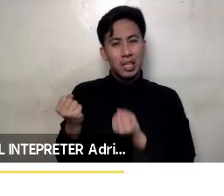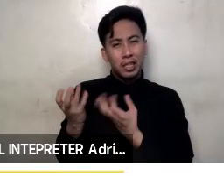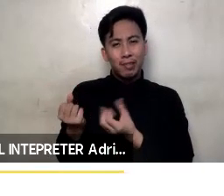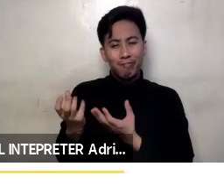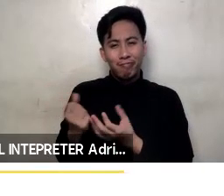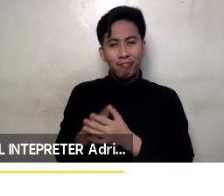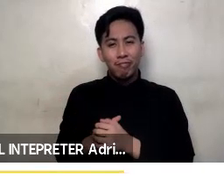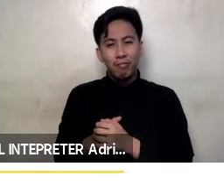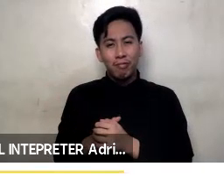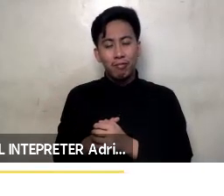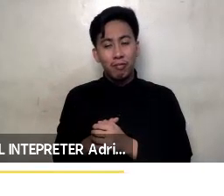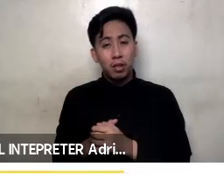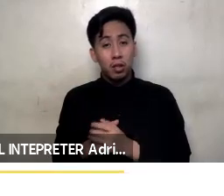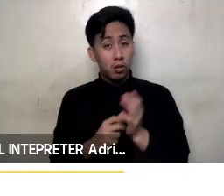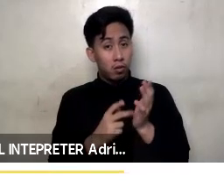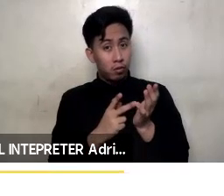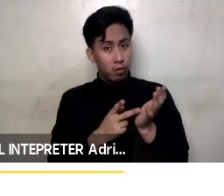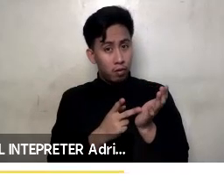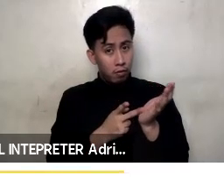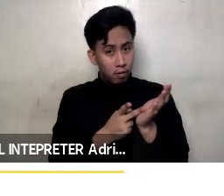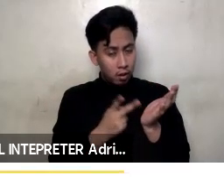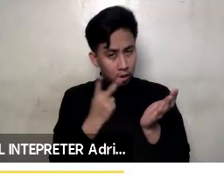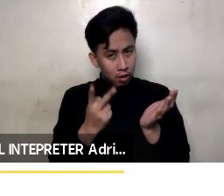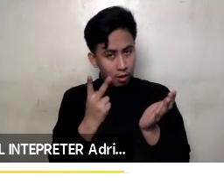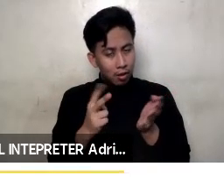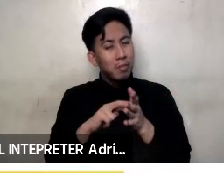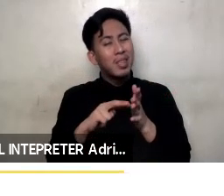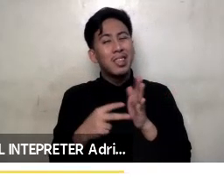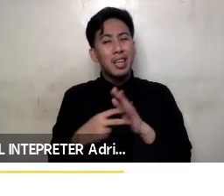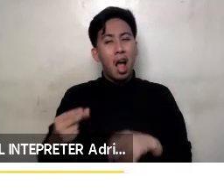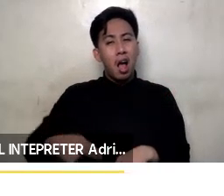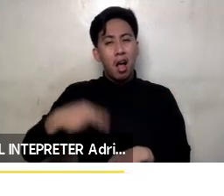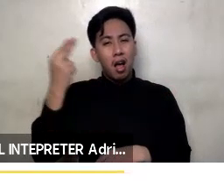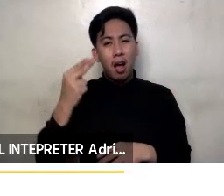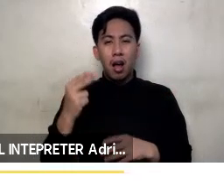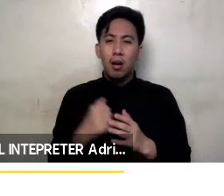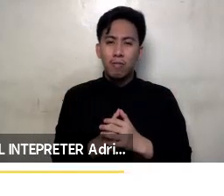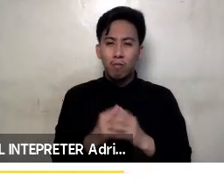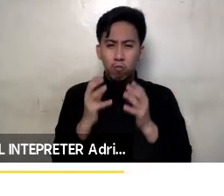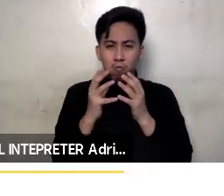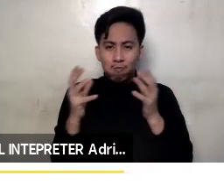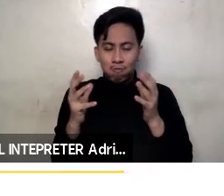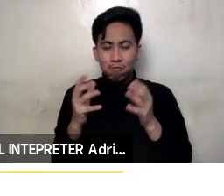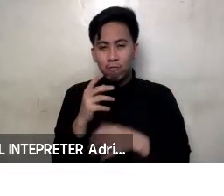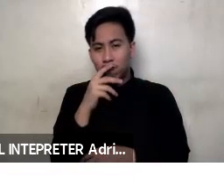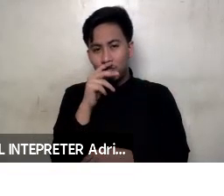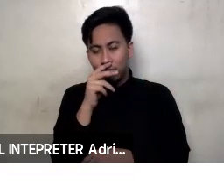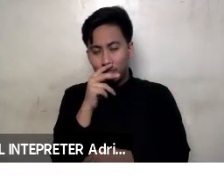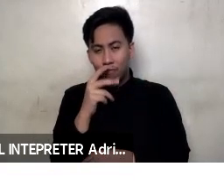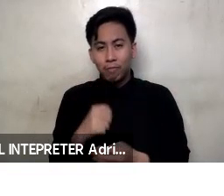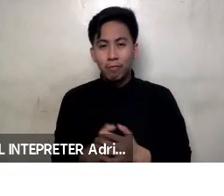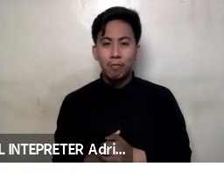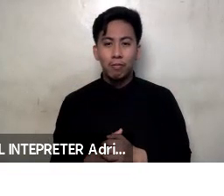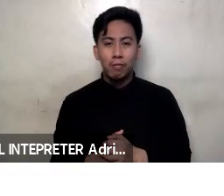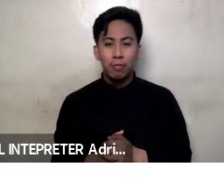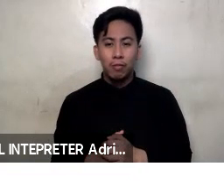mga naka-purple na mga countries, ito yung may very high stunting prevalence. Then,